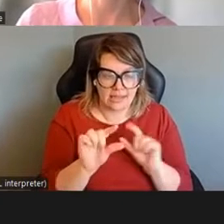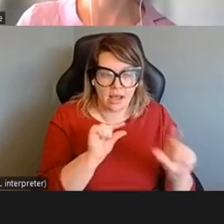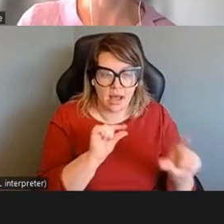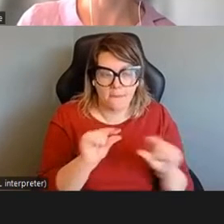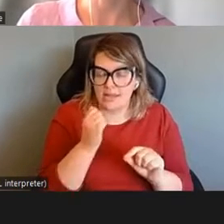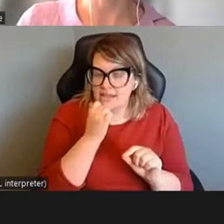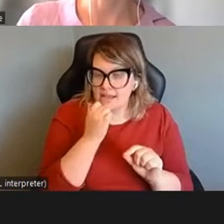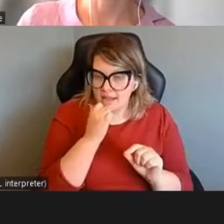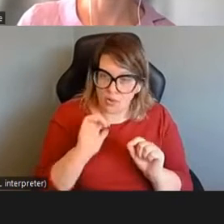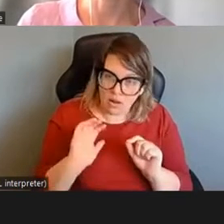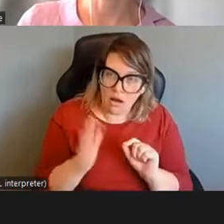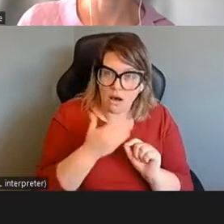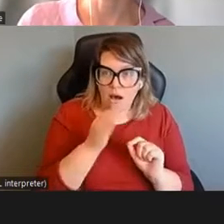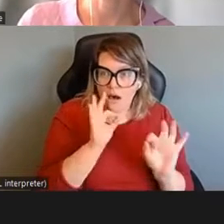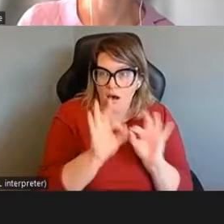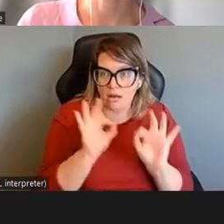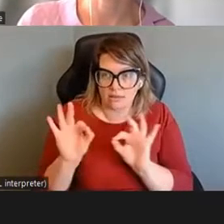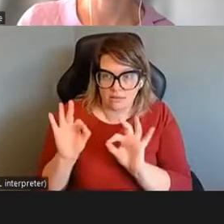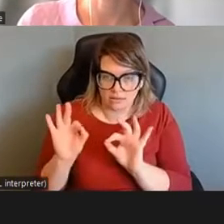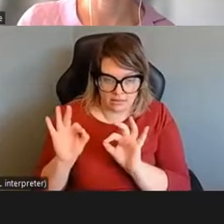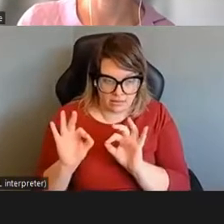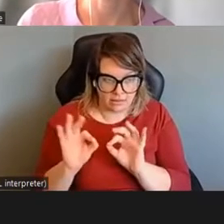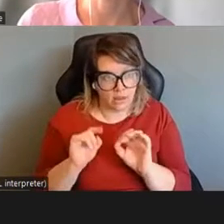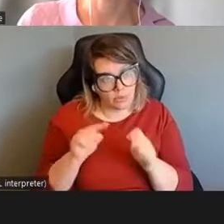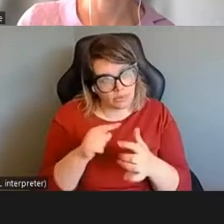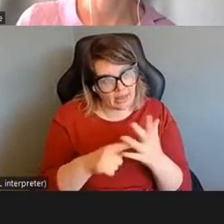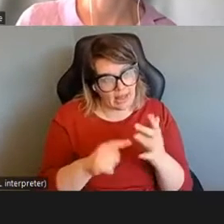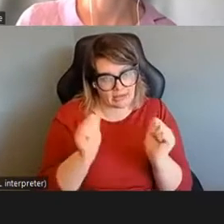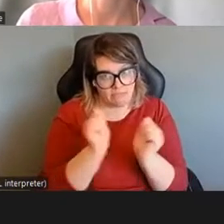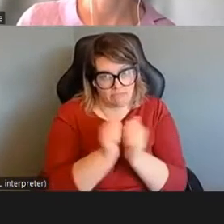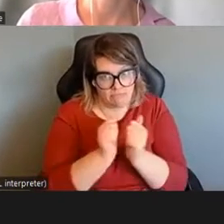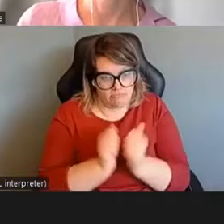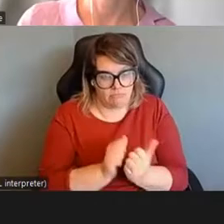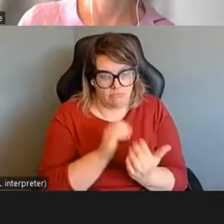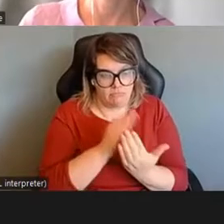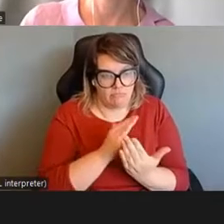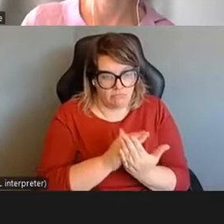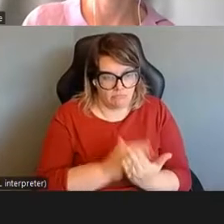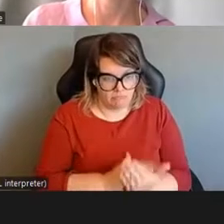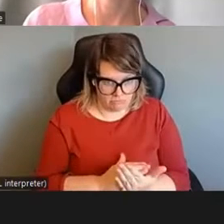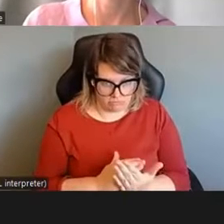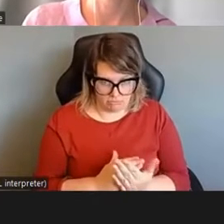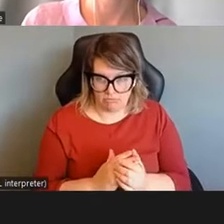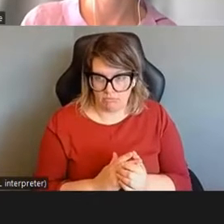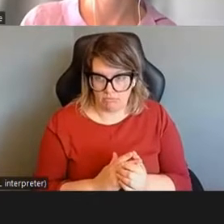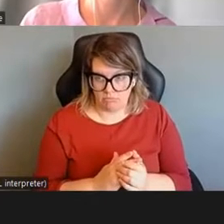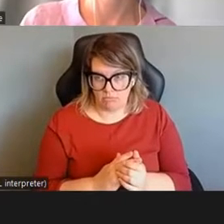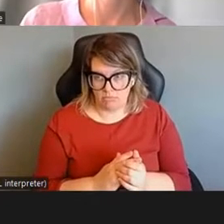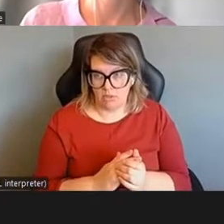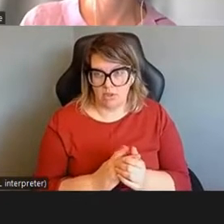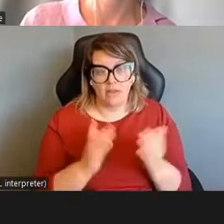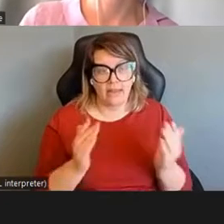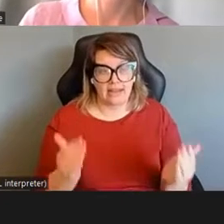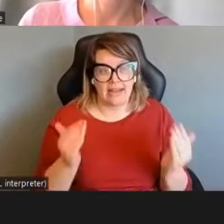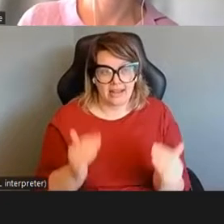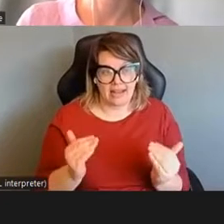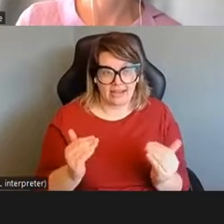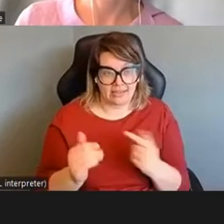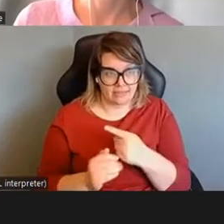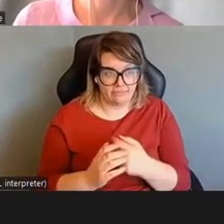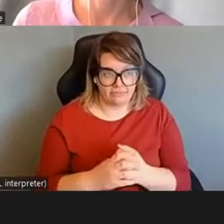So with these questions and indicators formulated, Renan and the group move onward on the next step, and that